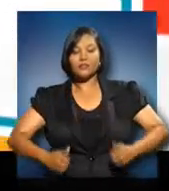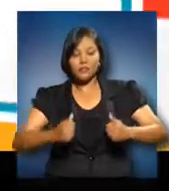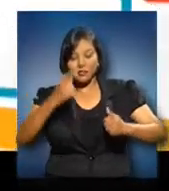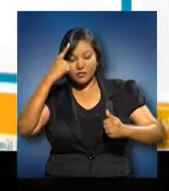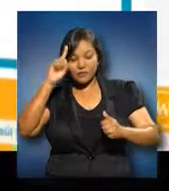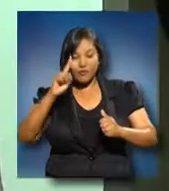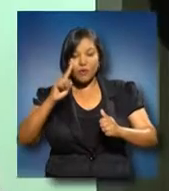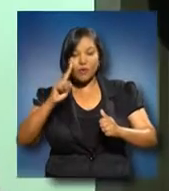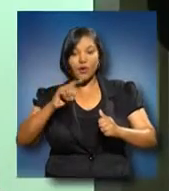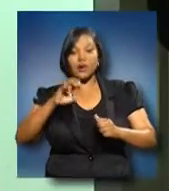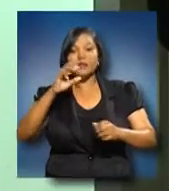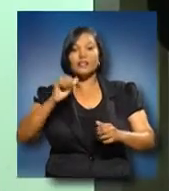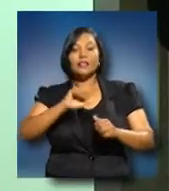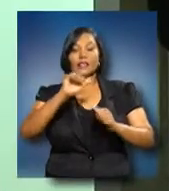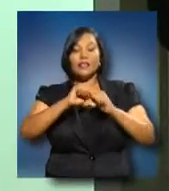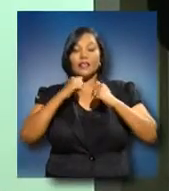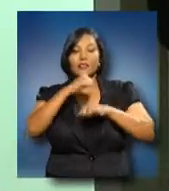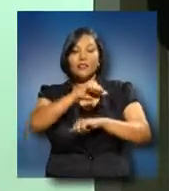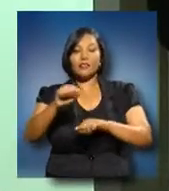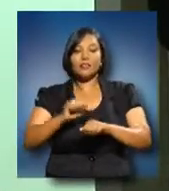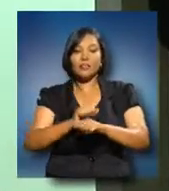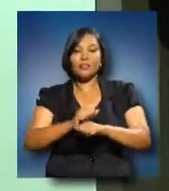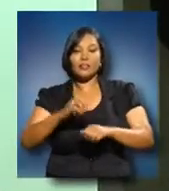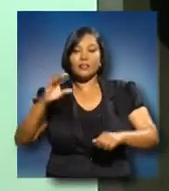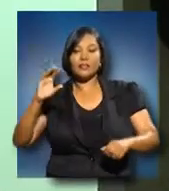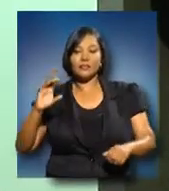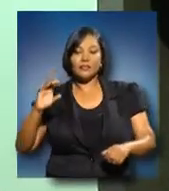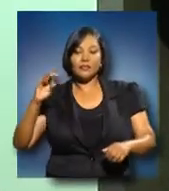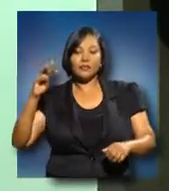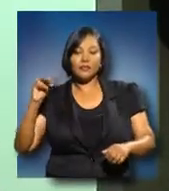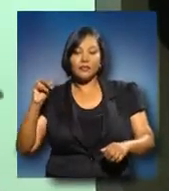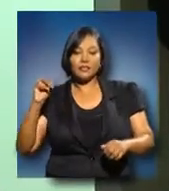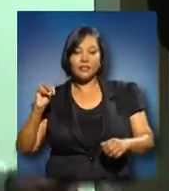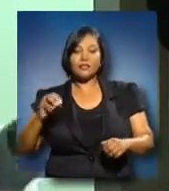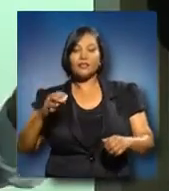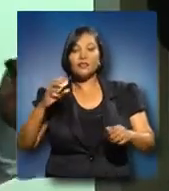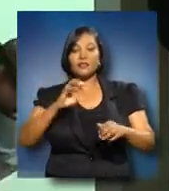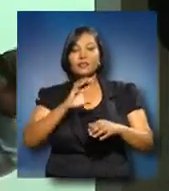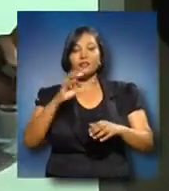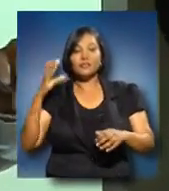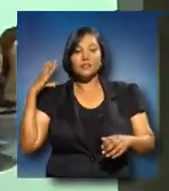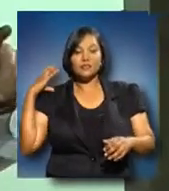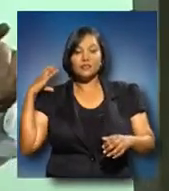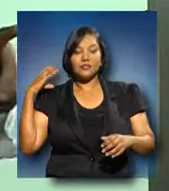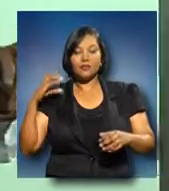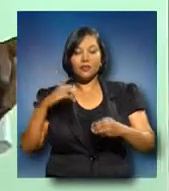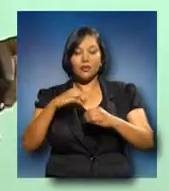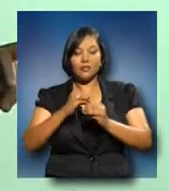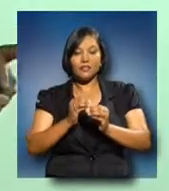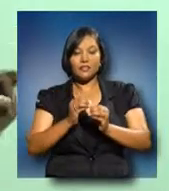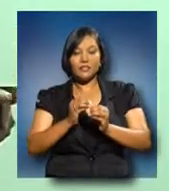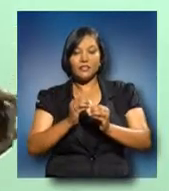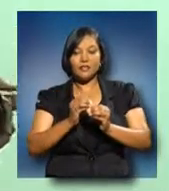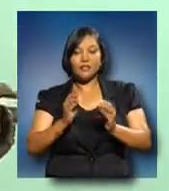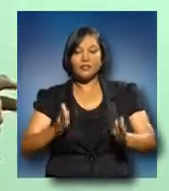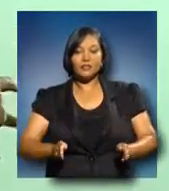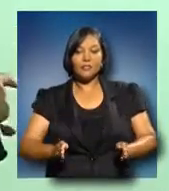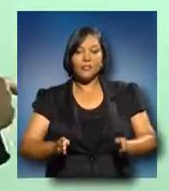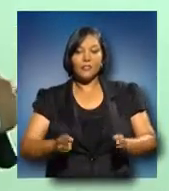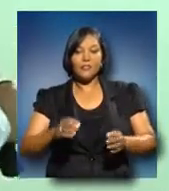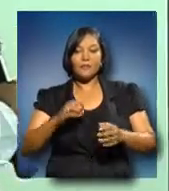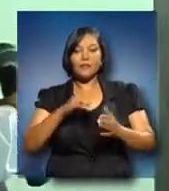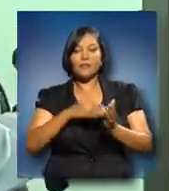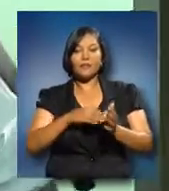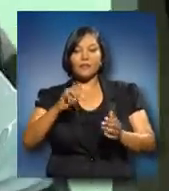allocation. Carlos Martinez, Chief Technology Officer at LACNIC, shares the results of the organization's own